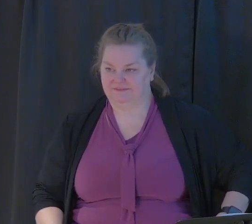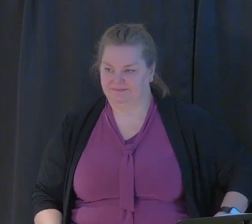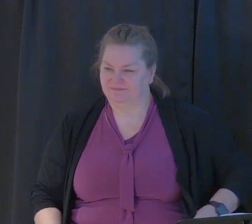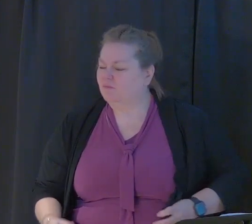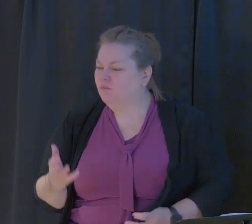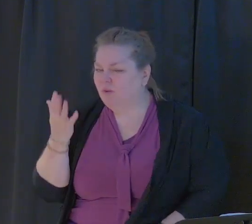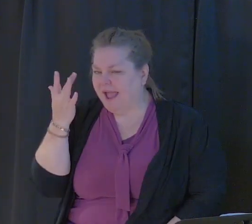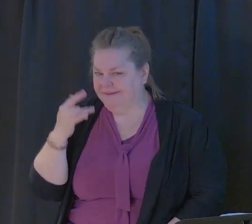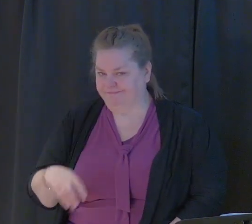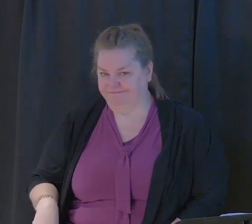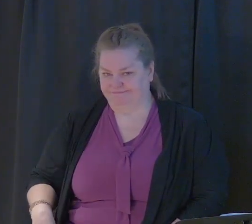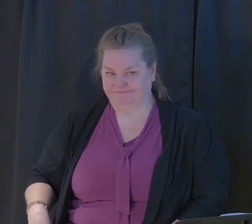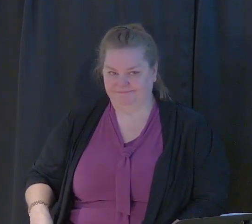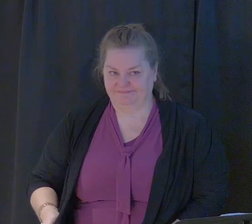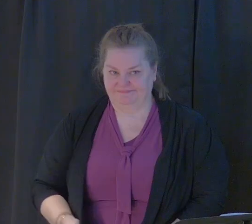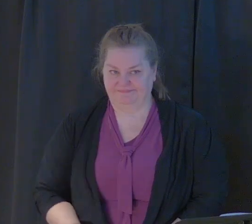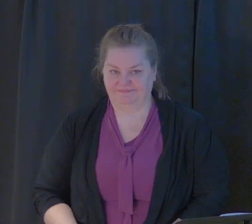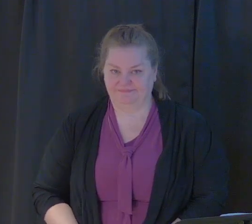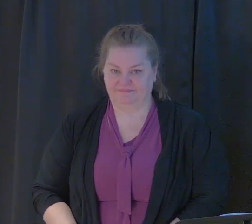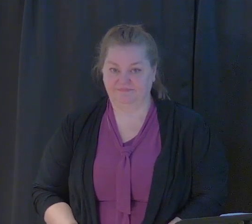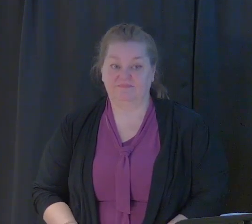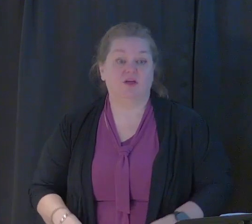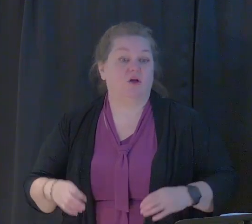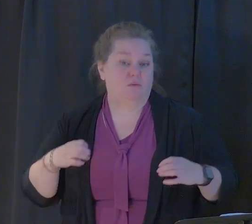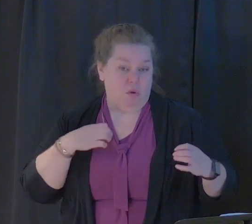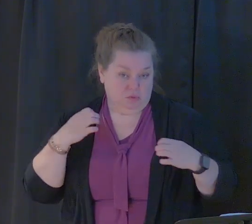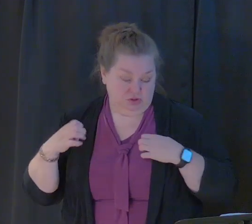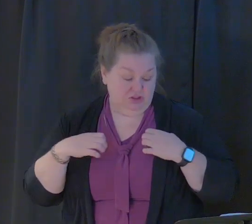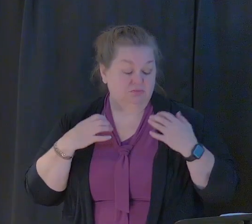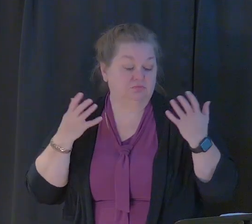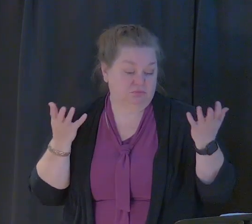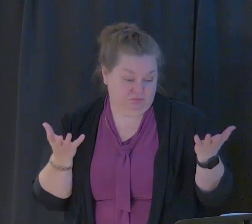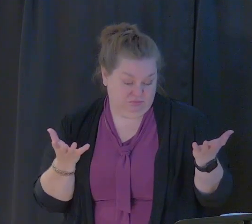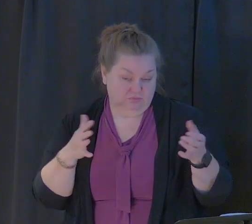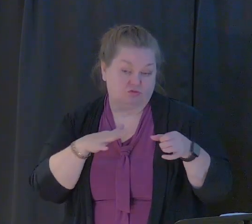Why? Emotional strains